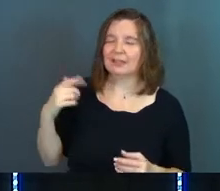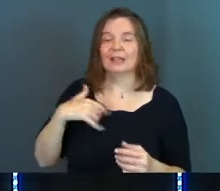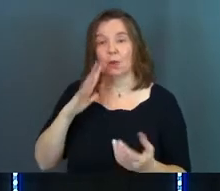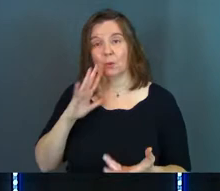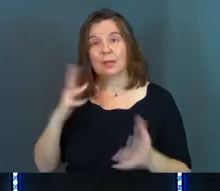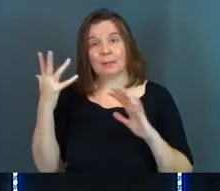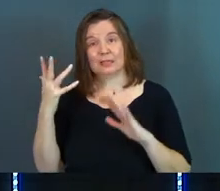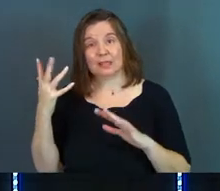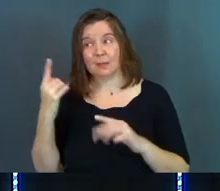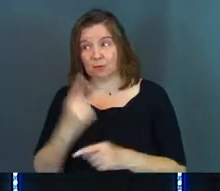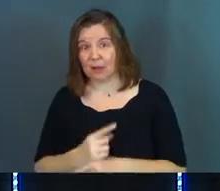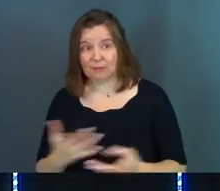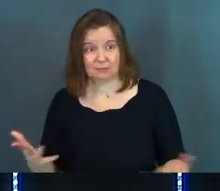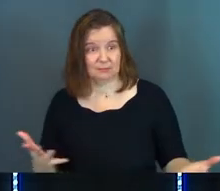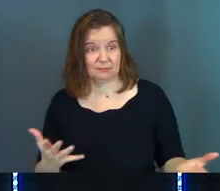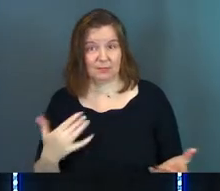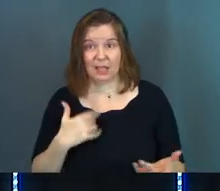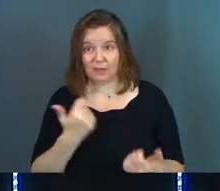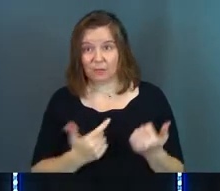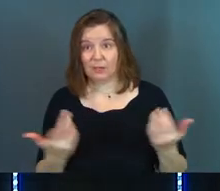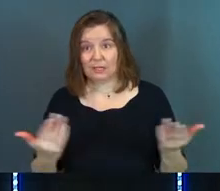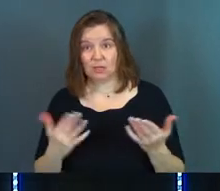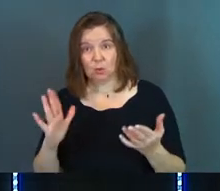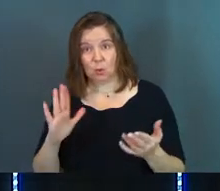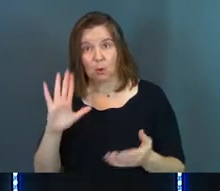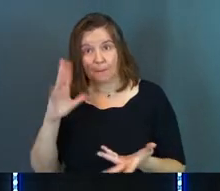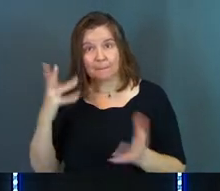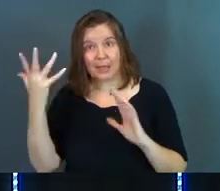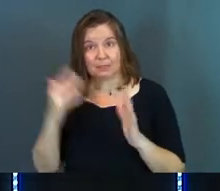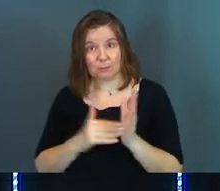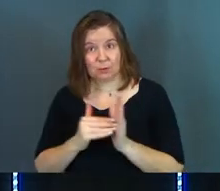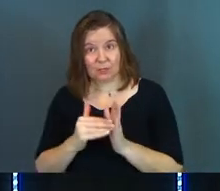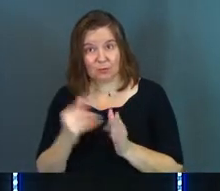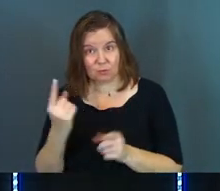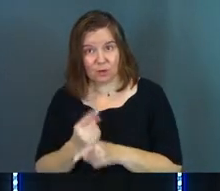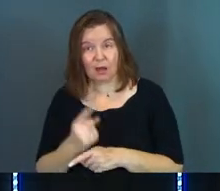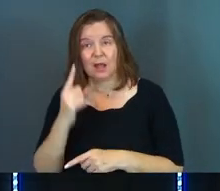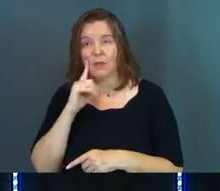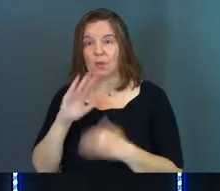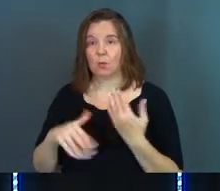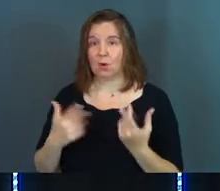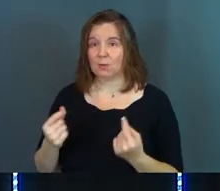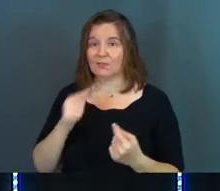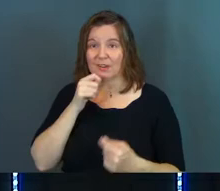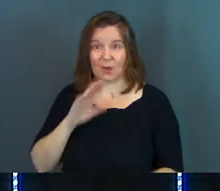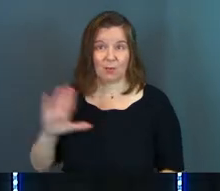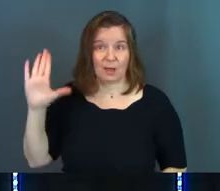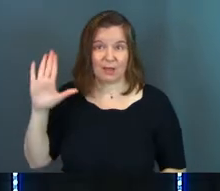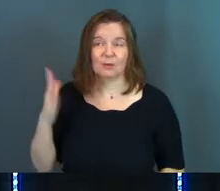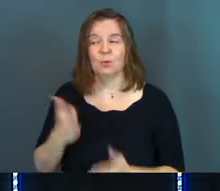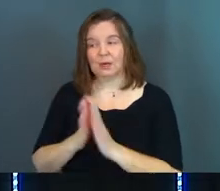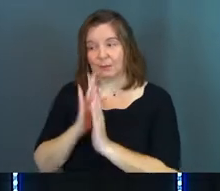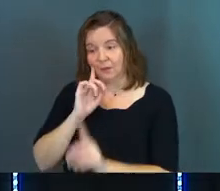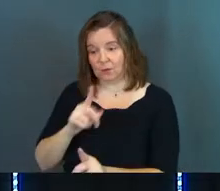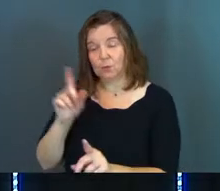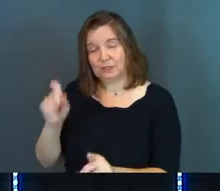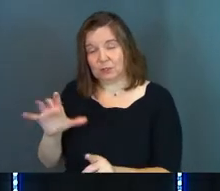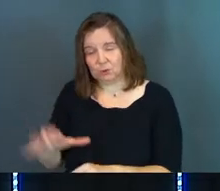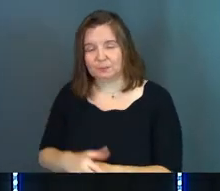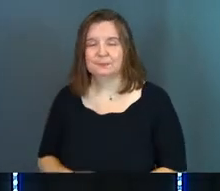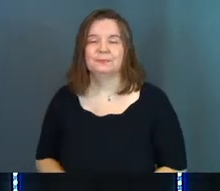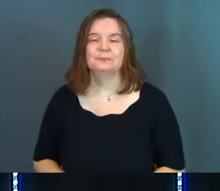mess up. Can I get an amen? Can anybody else in here mess up pretty frequently? You know what I'm saying? I think we all do, right? If you're not raising your hand, we're going to pray for you because we need